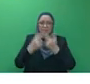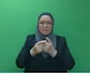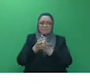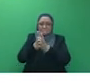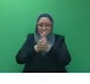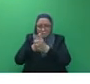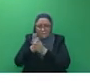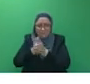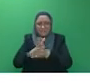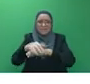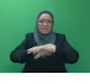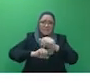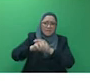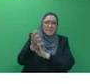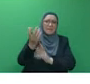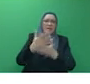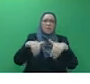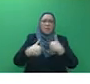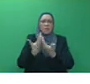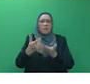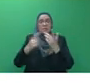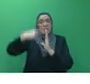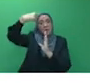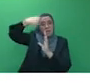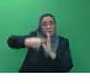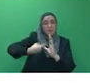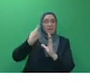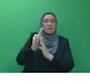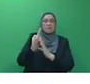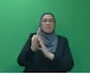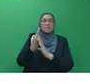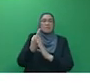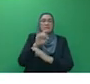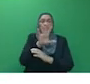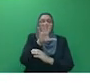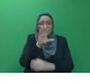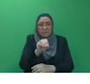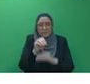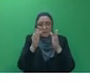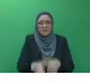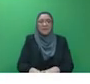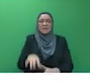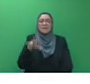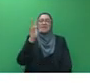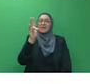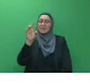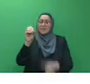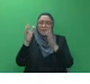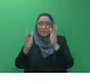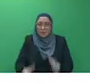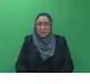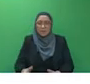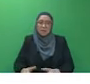masking and all these things so that one month uh with 50 people uh 70 people uh